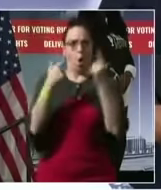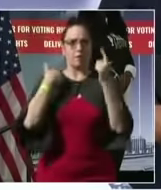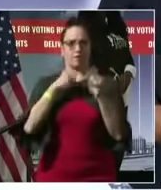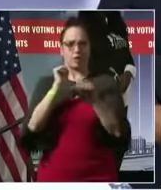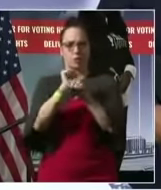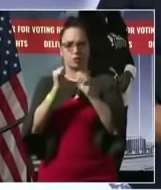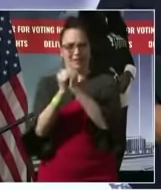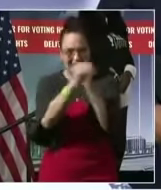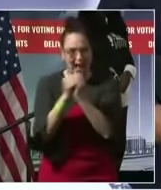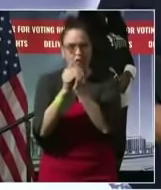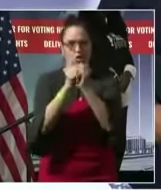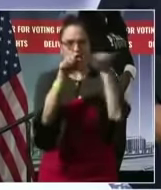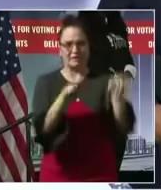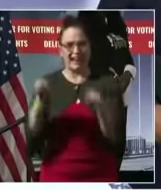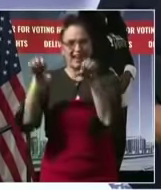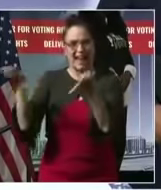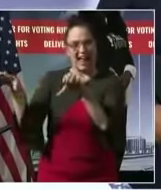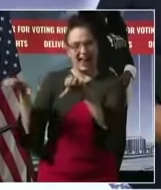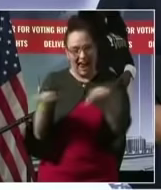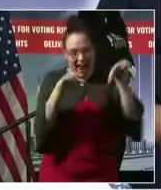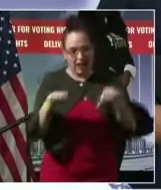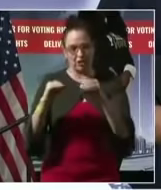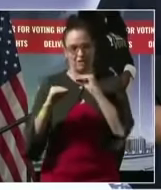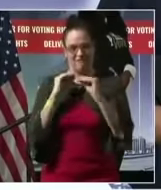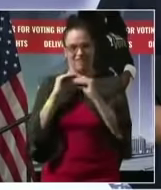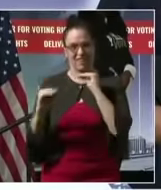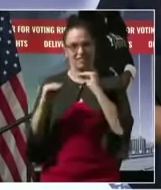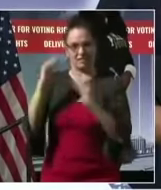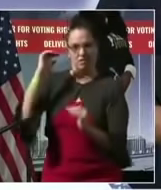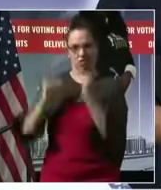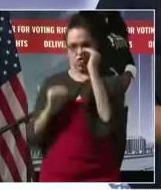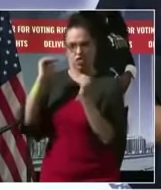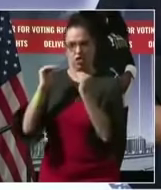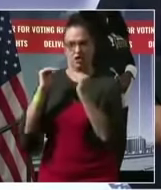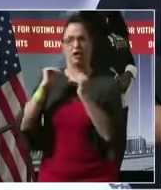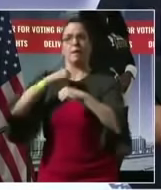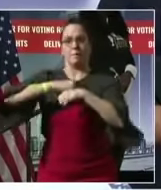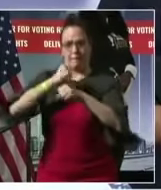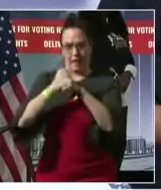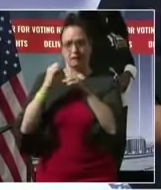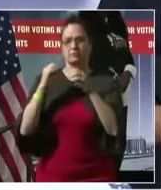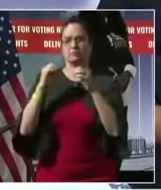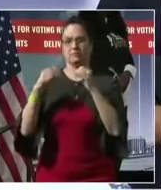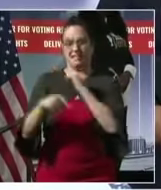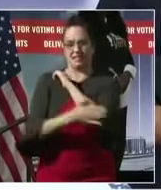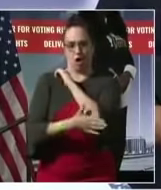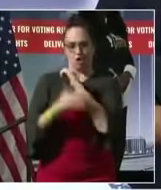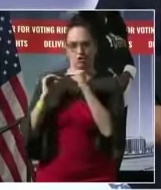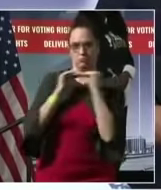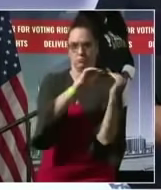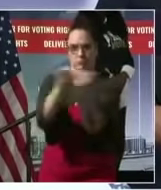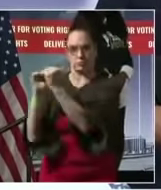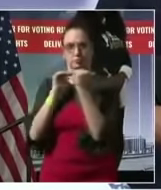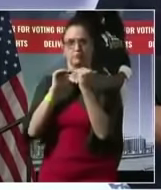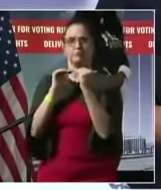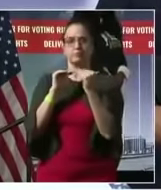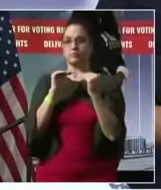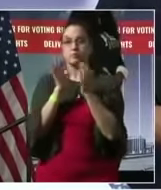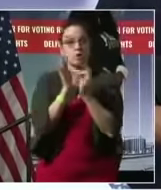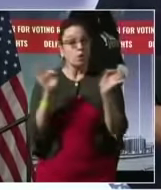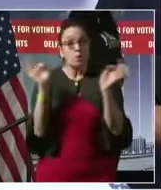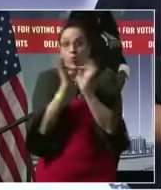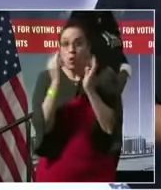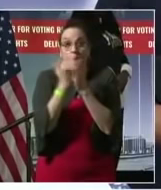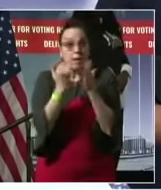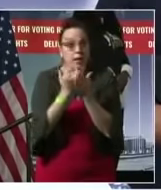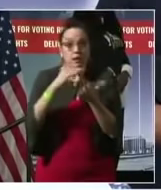take action to correct injustice and advance equality. One important lesson I learned